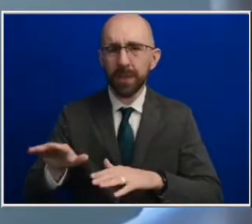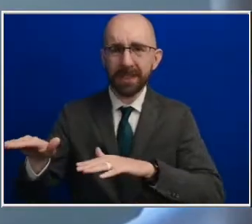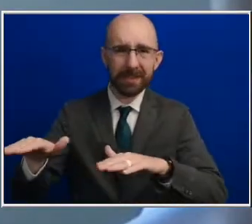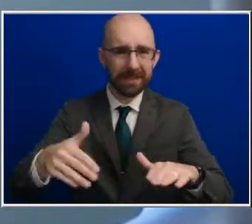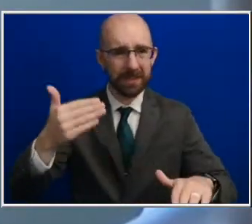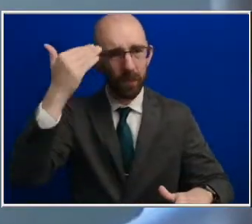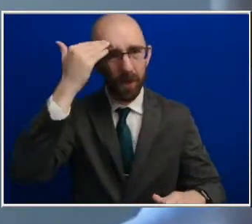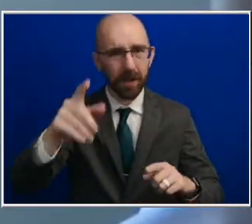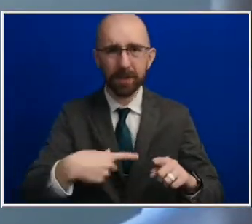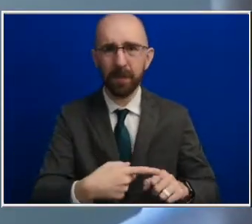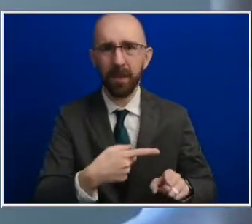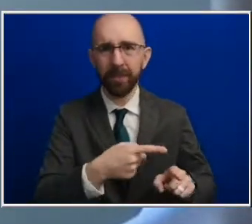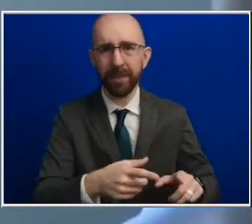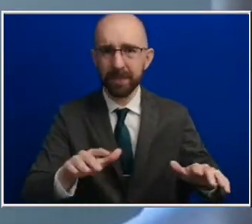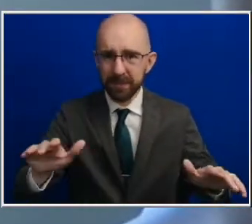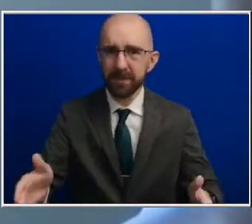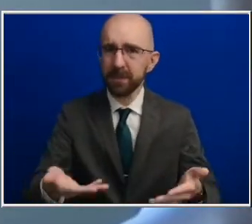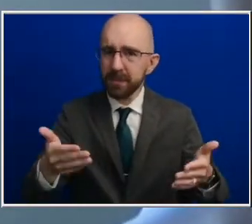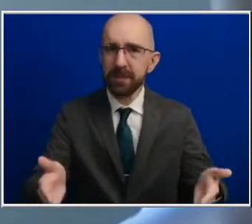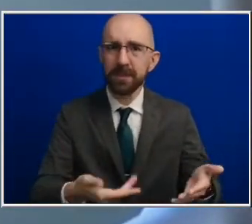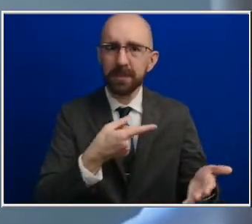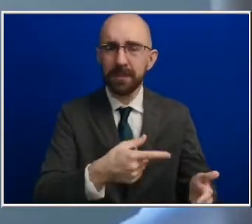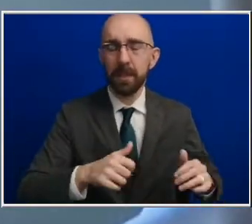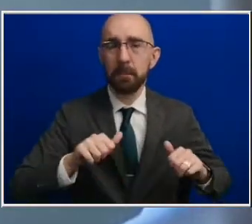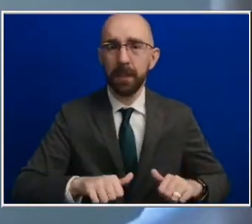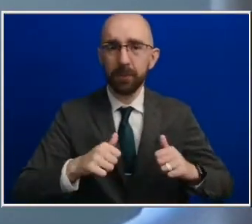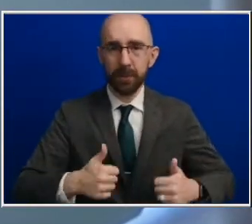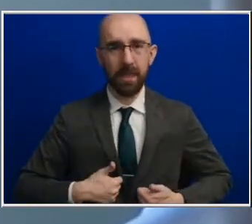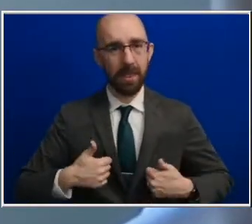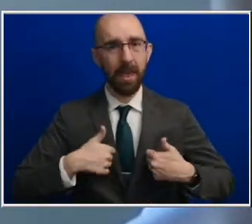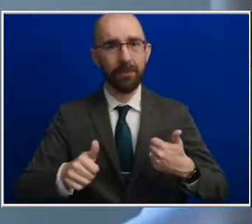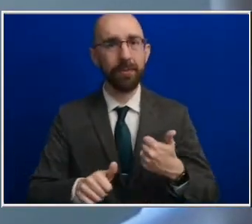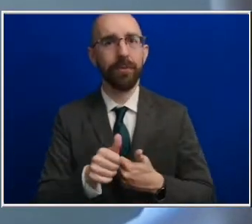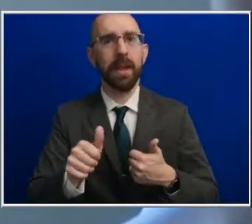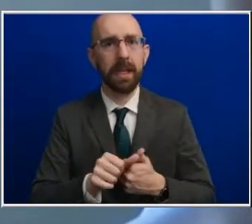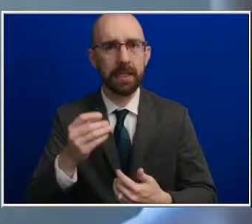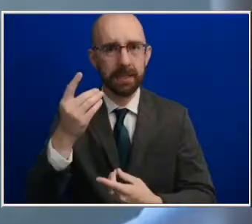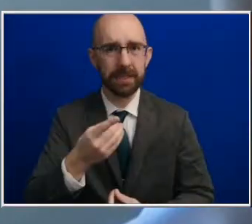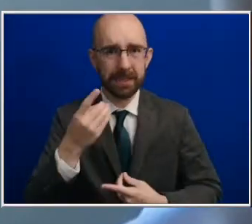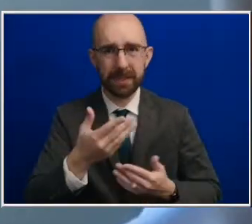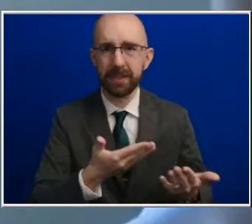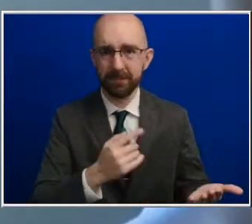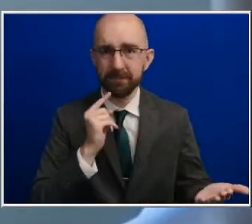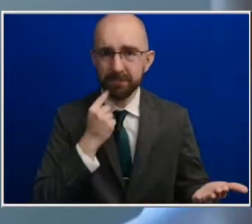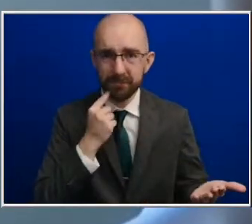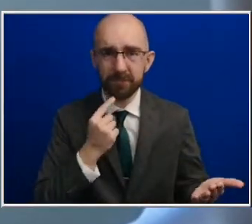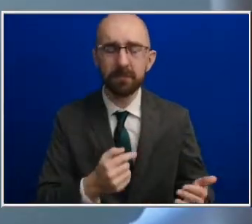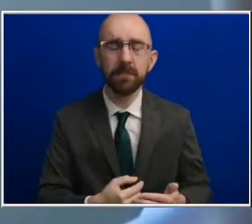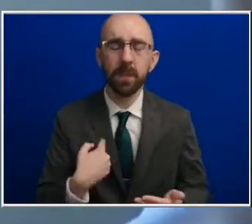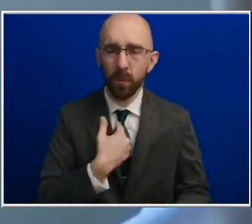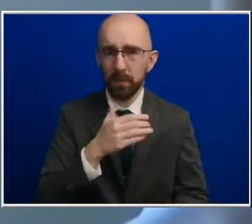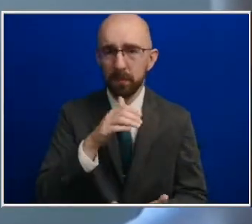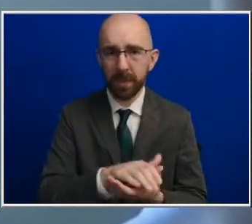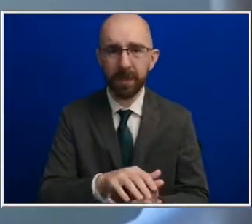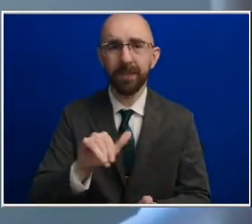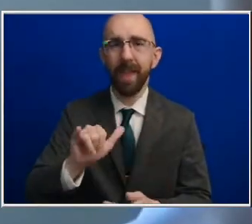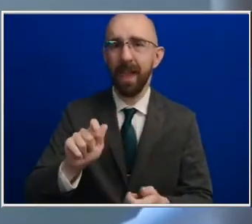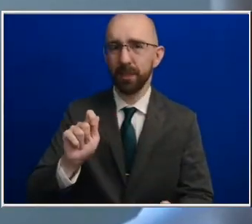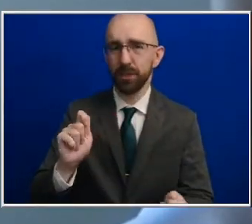awareness of food allergy as a potentially life-threatening disease. And we believe that shift